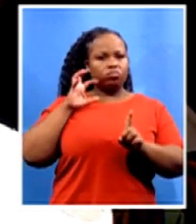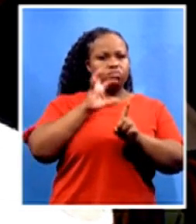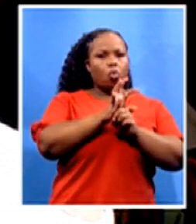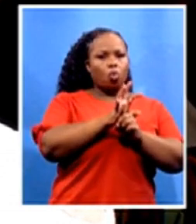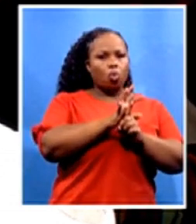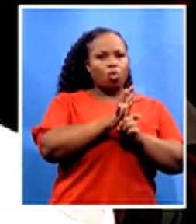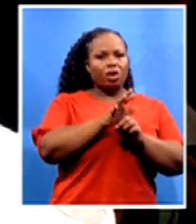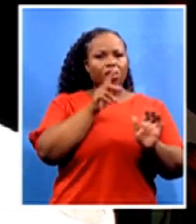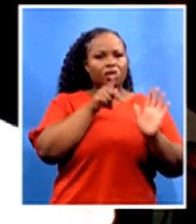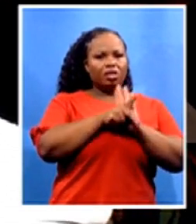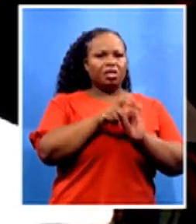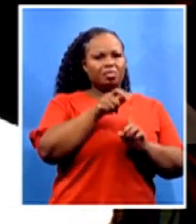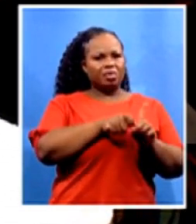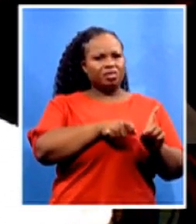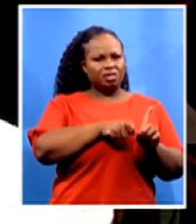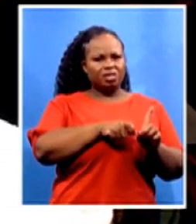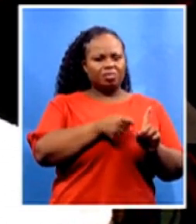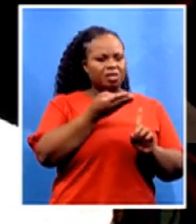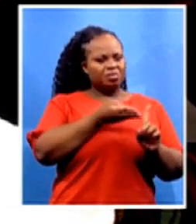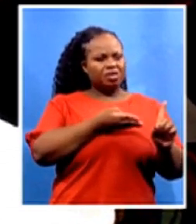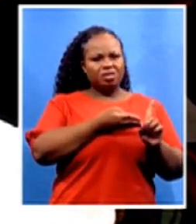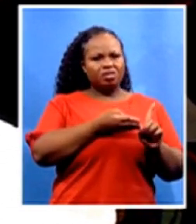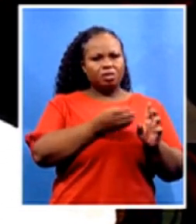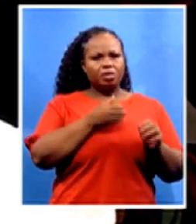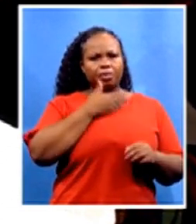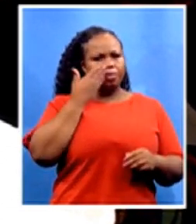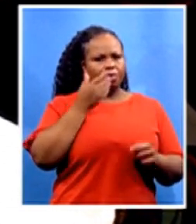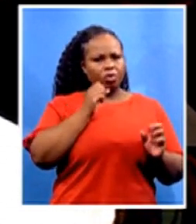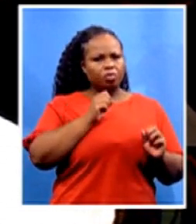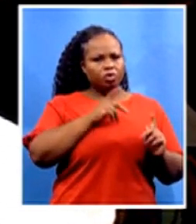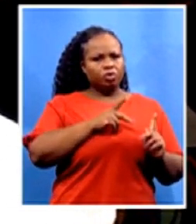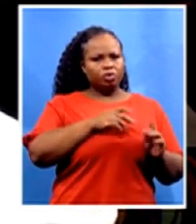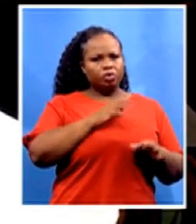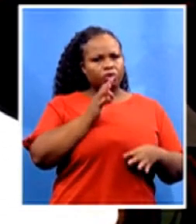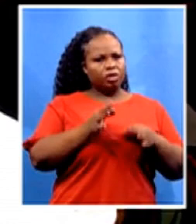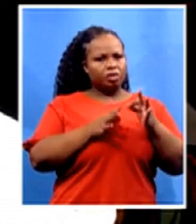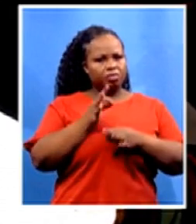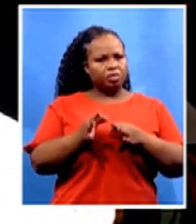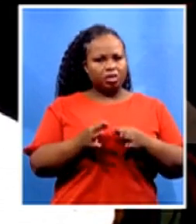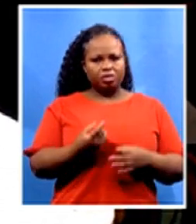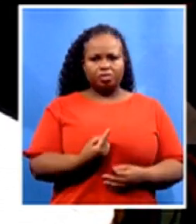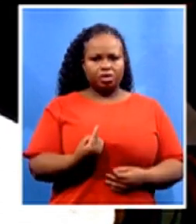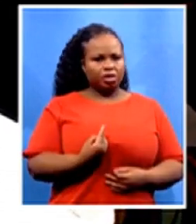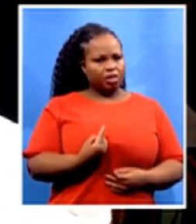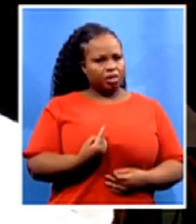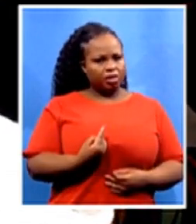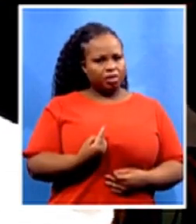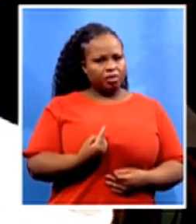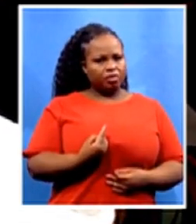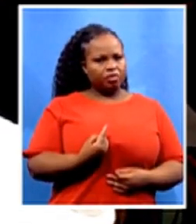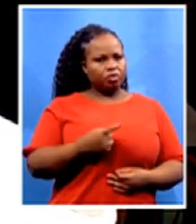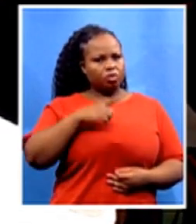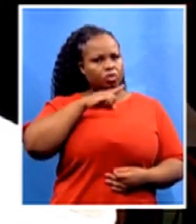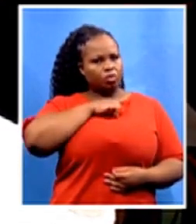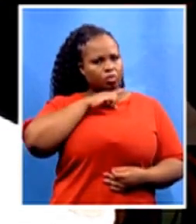person an opportunity to explain himself or herself as to why was she there in